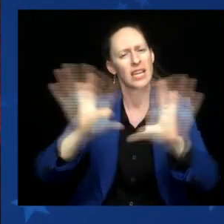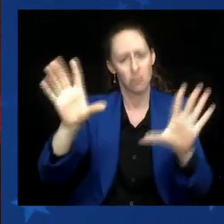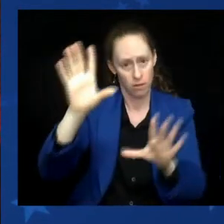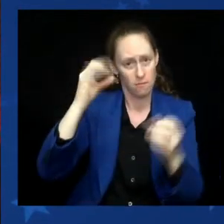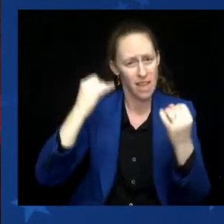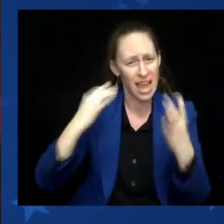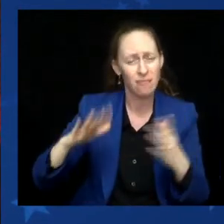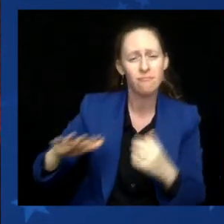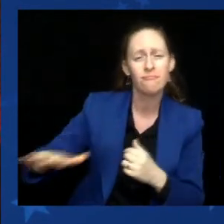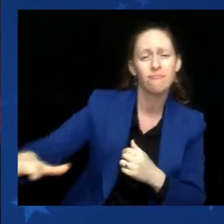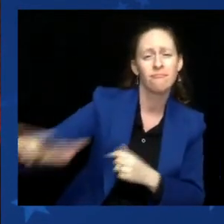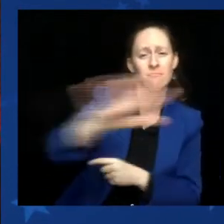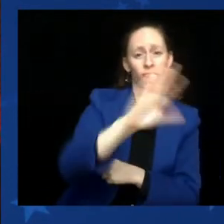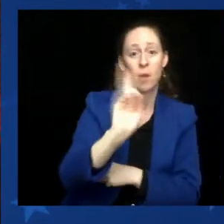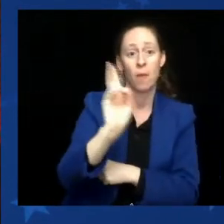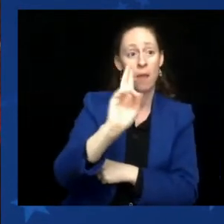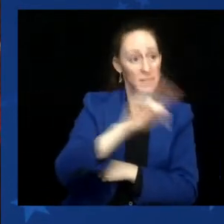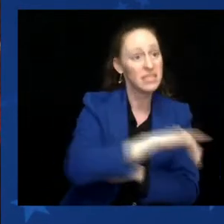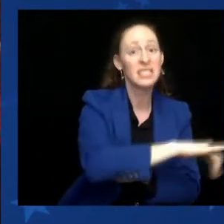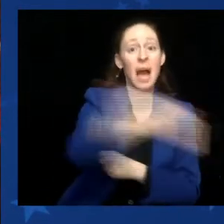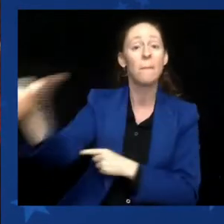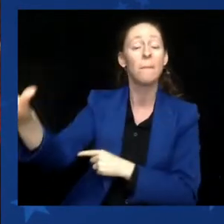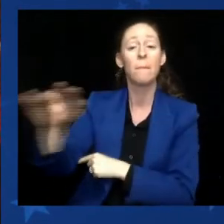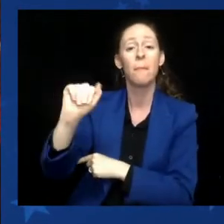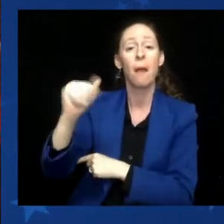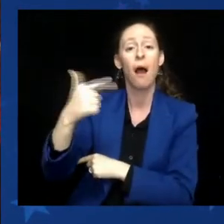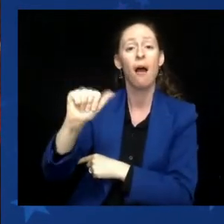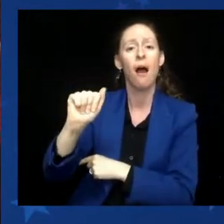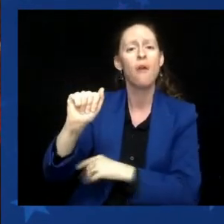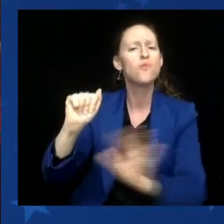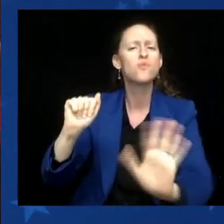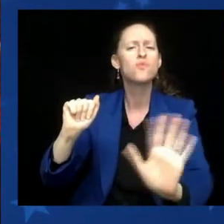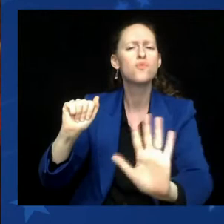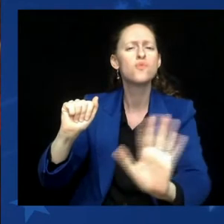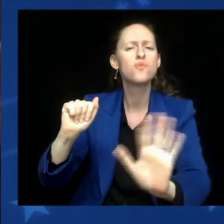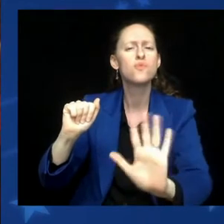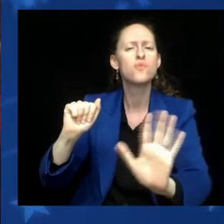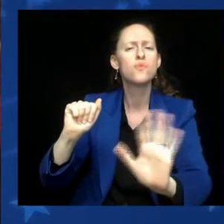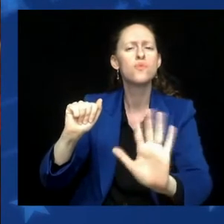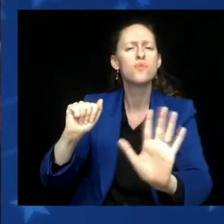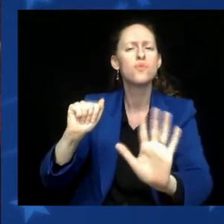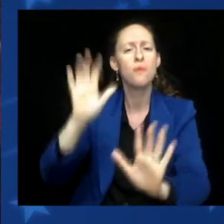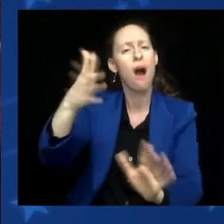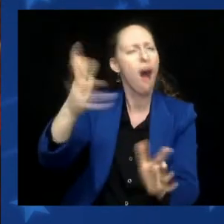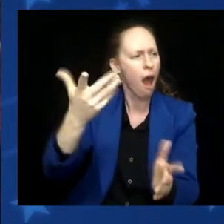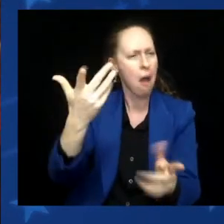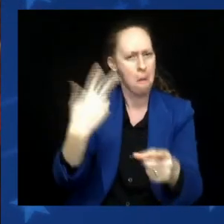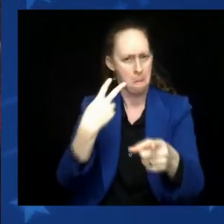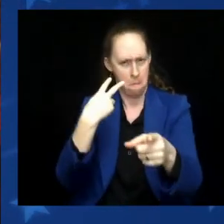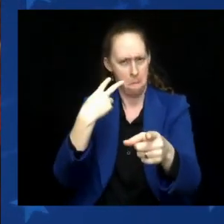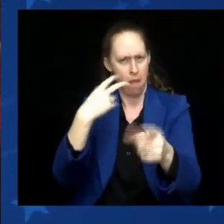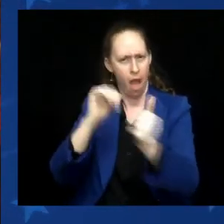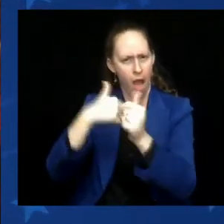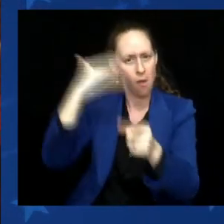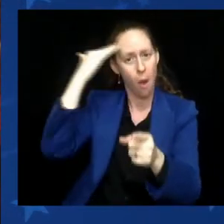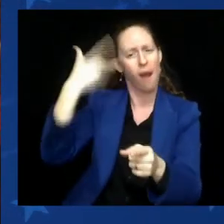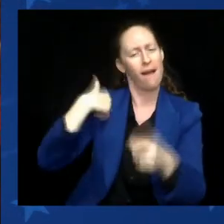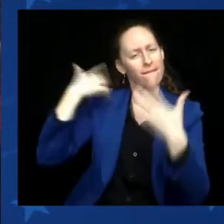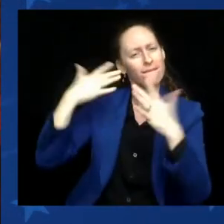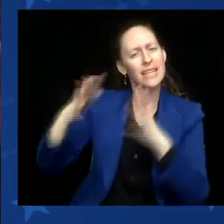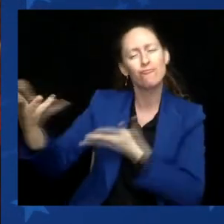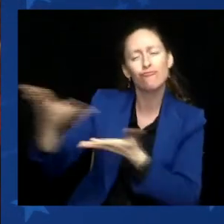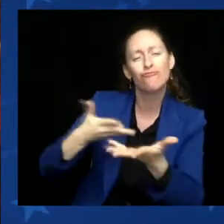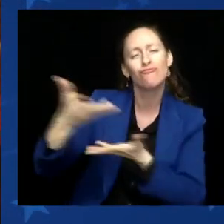ideology. I know, because I've been able to work with these mainstream Republicans. But there's no